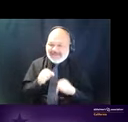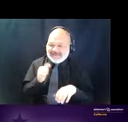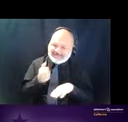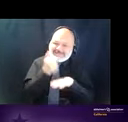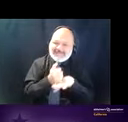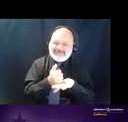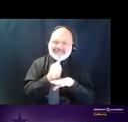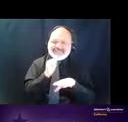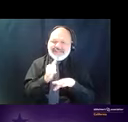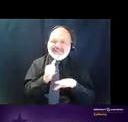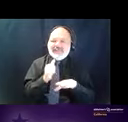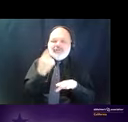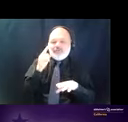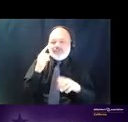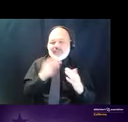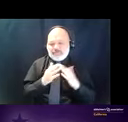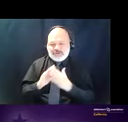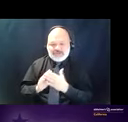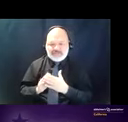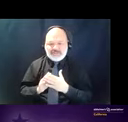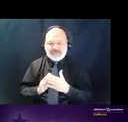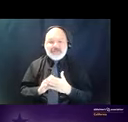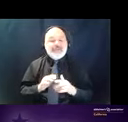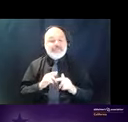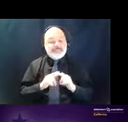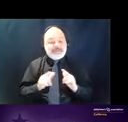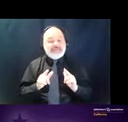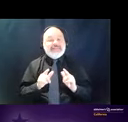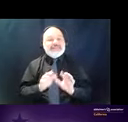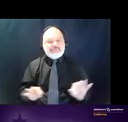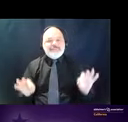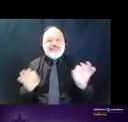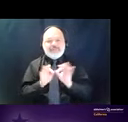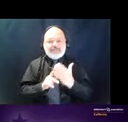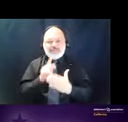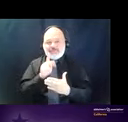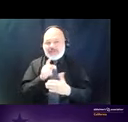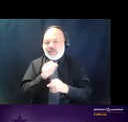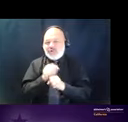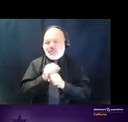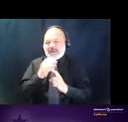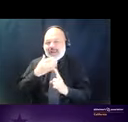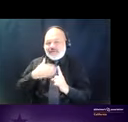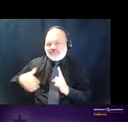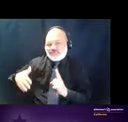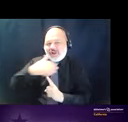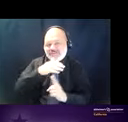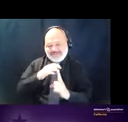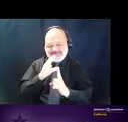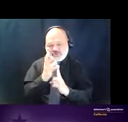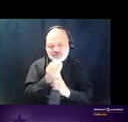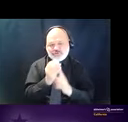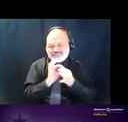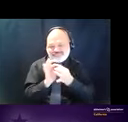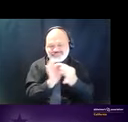that rapport with the community. Bring culture into programs is very important, and work around our culture when we're